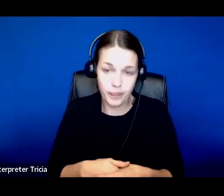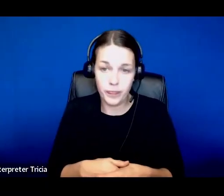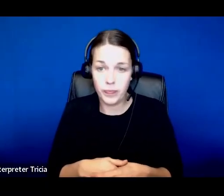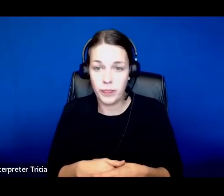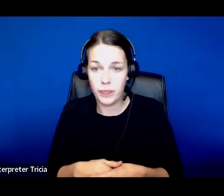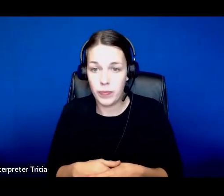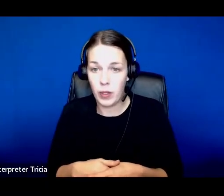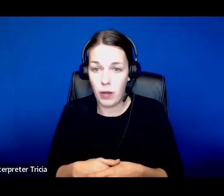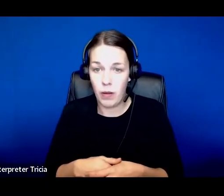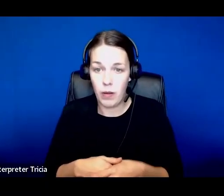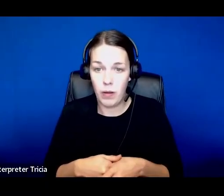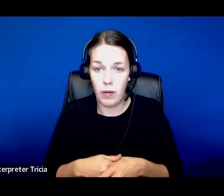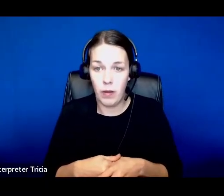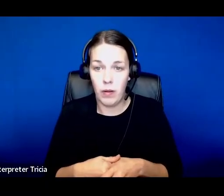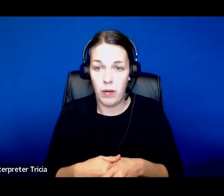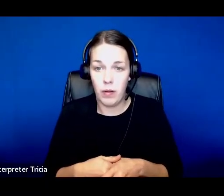to